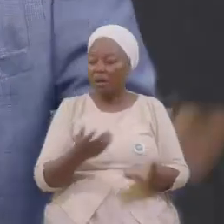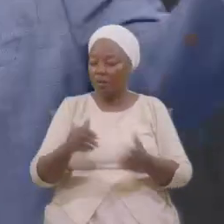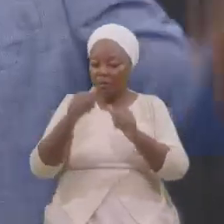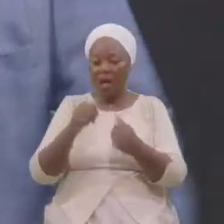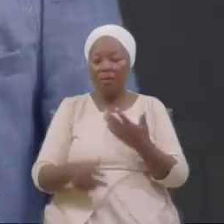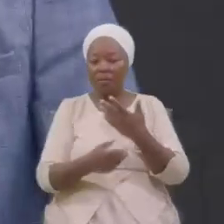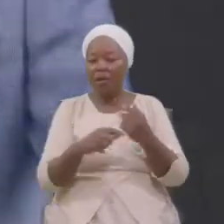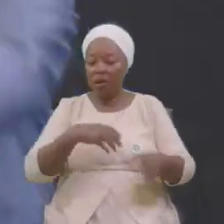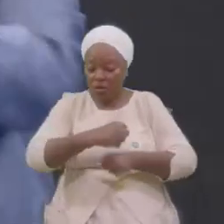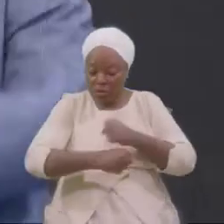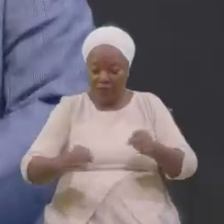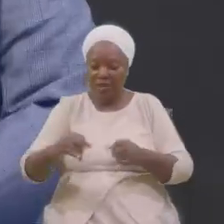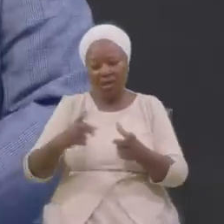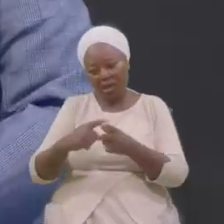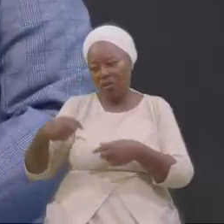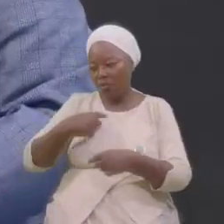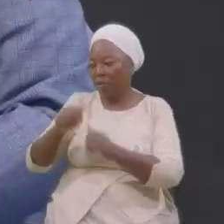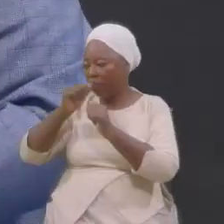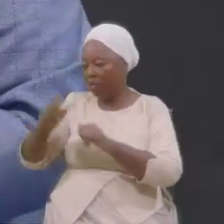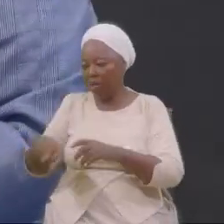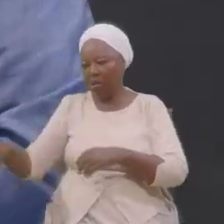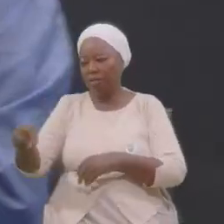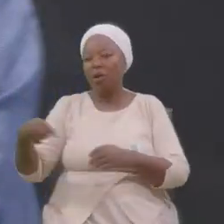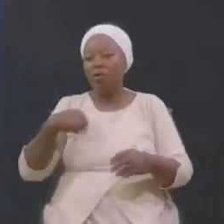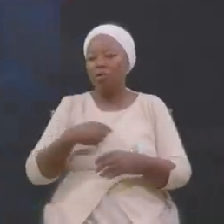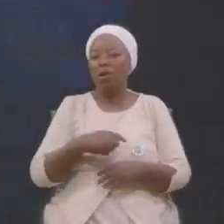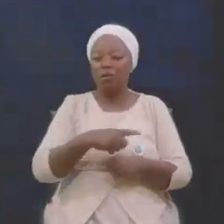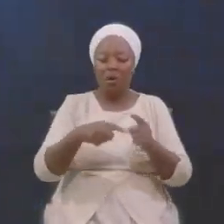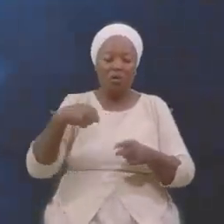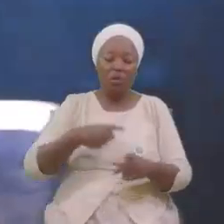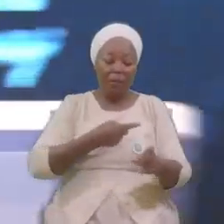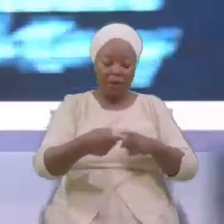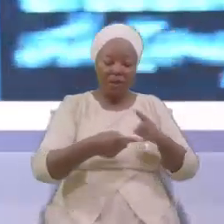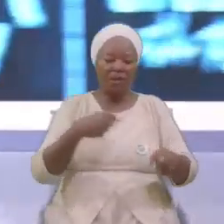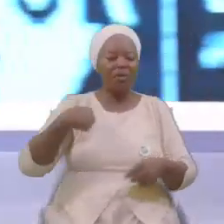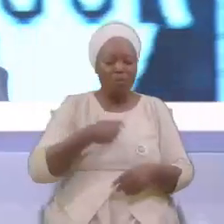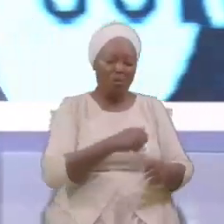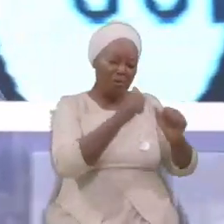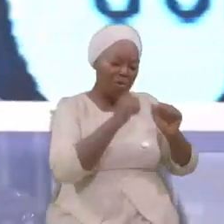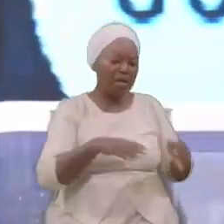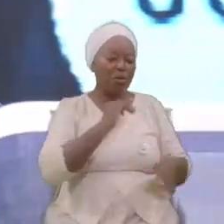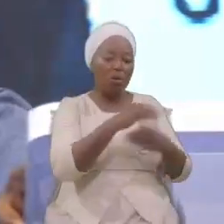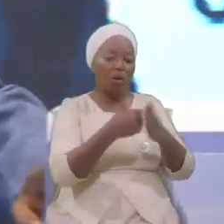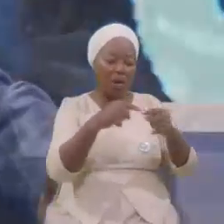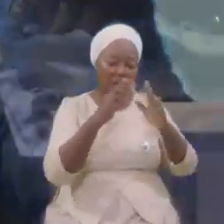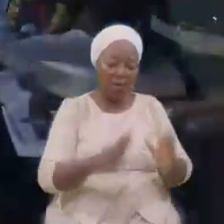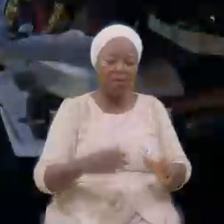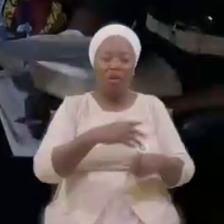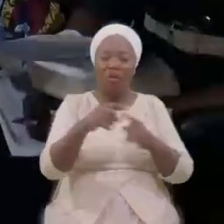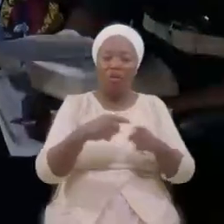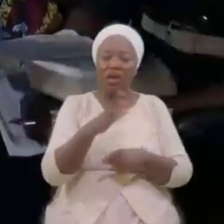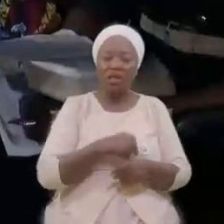When we're persecuted, we bless them. When they hurt us, we help